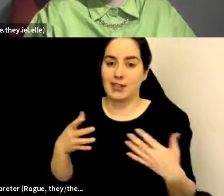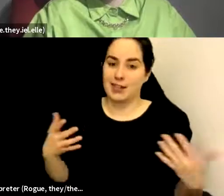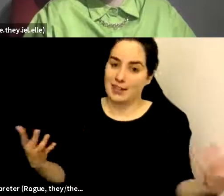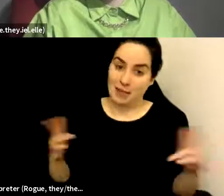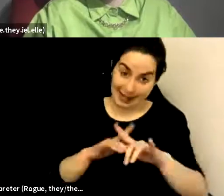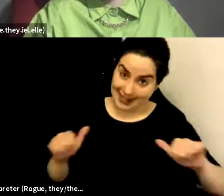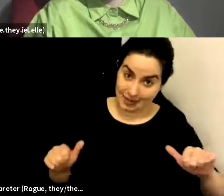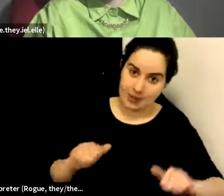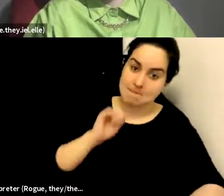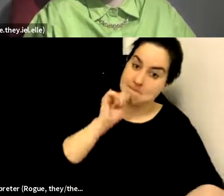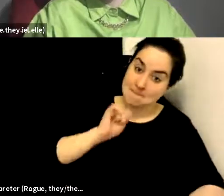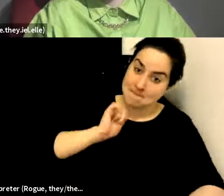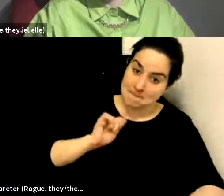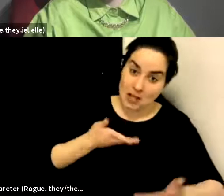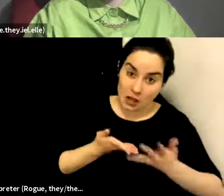we're going through,